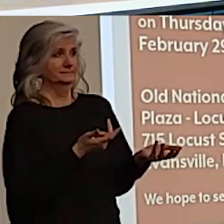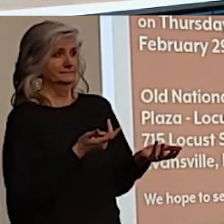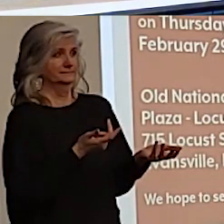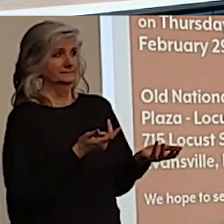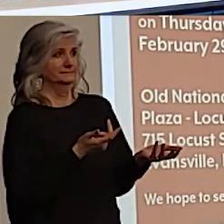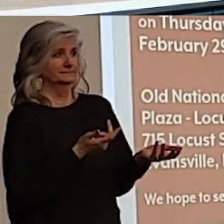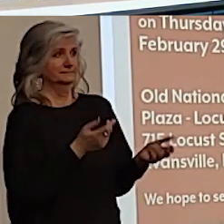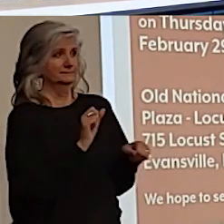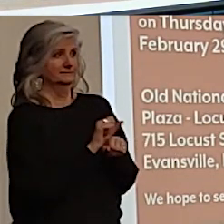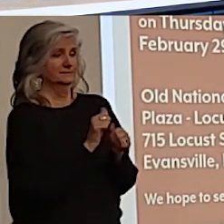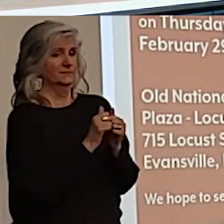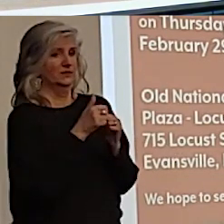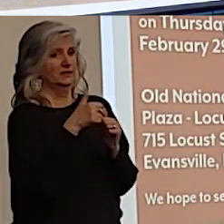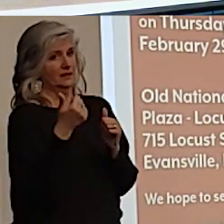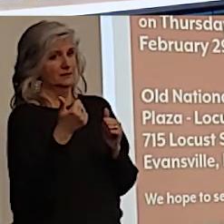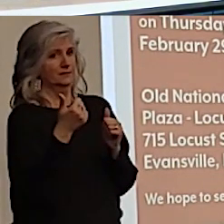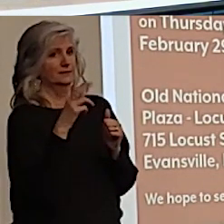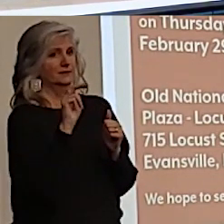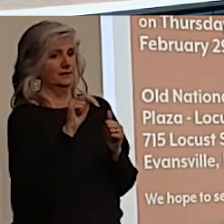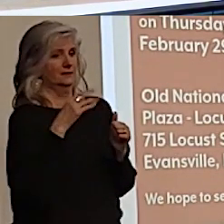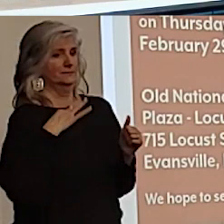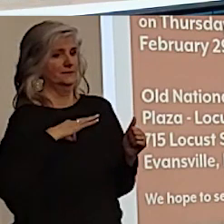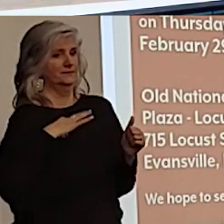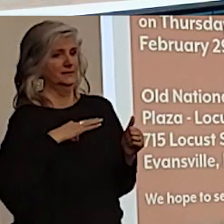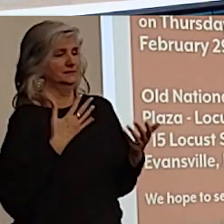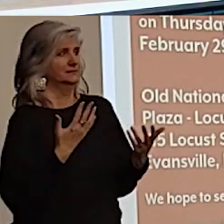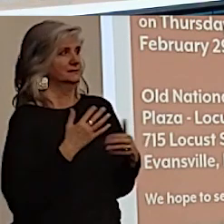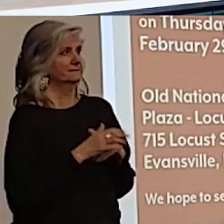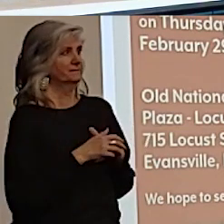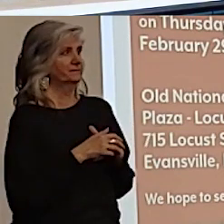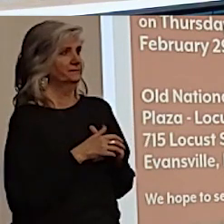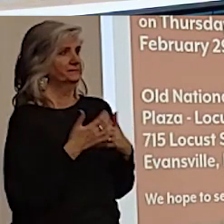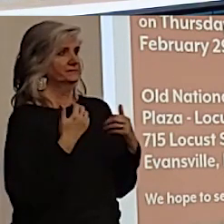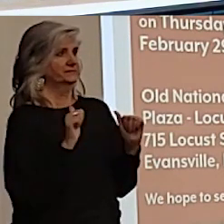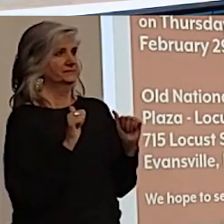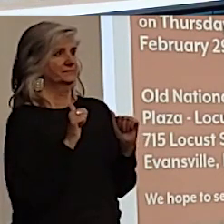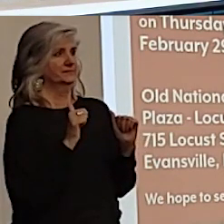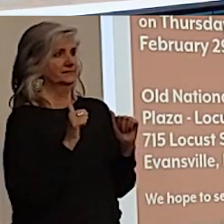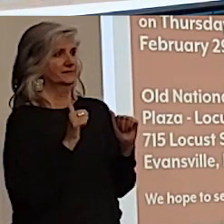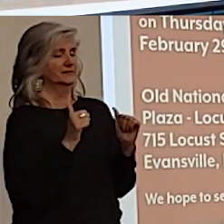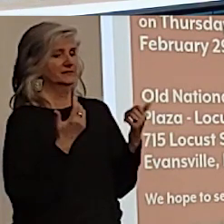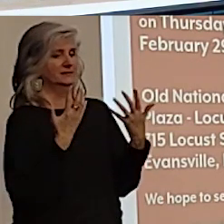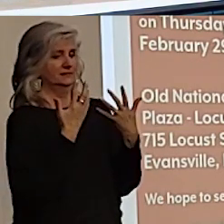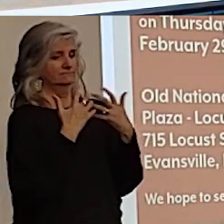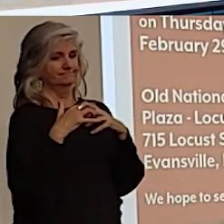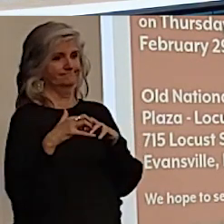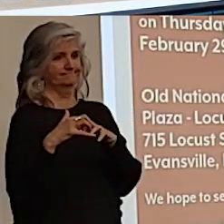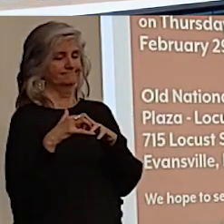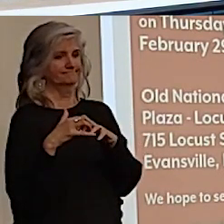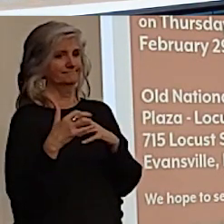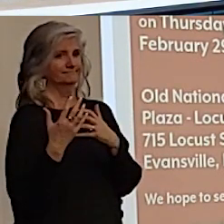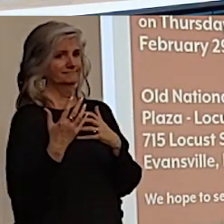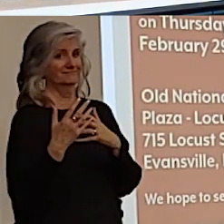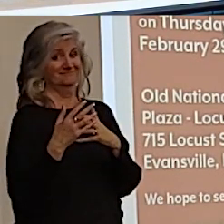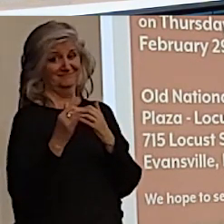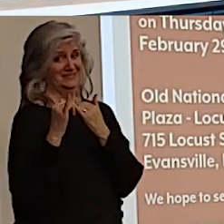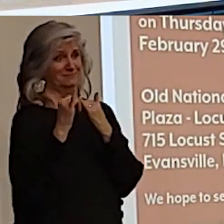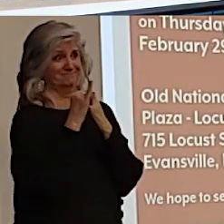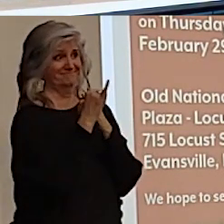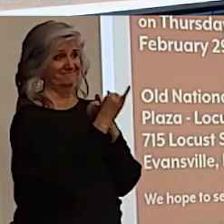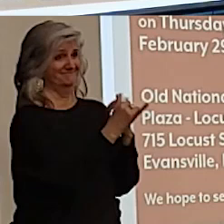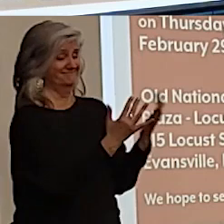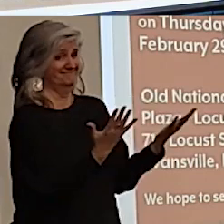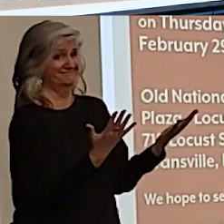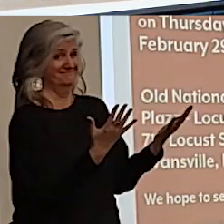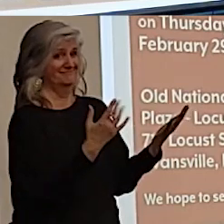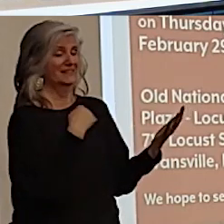work with other nonprofits to try and get to coordinate. And they're in the same boat. And